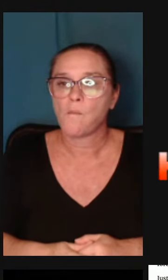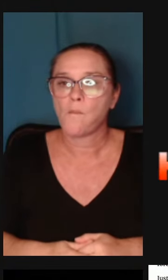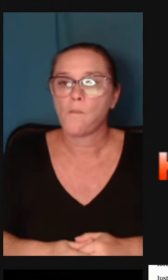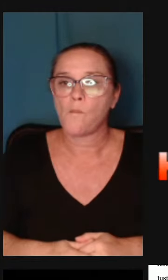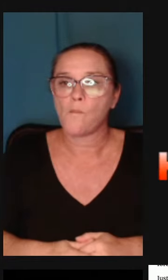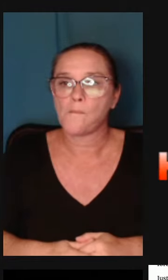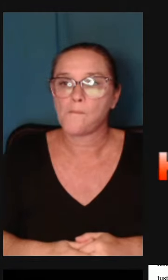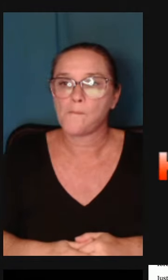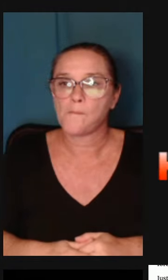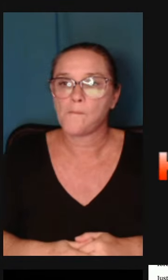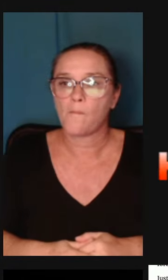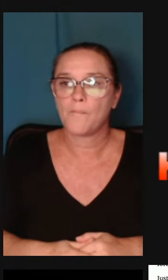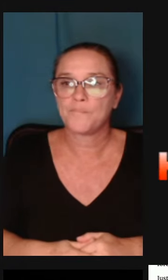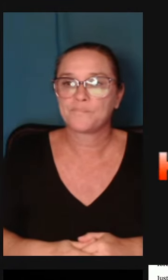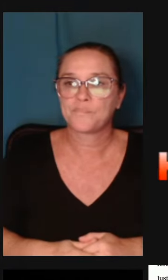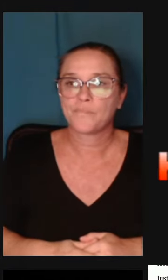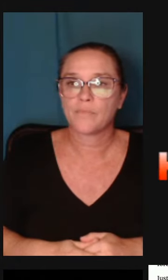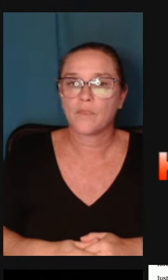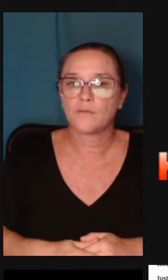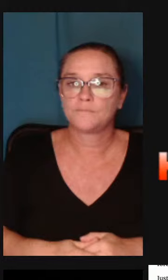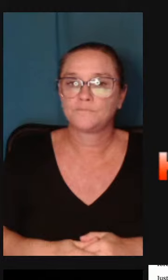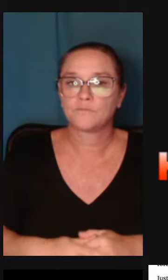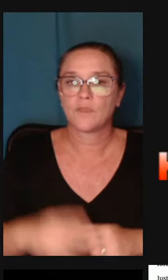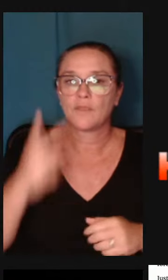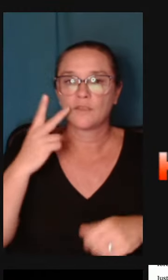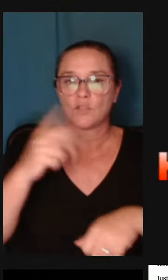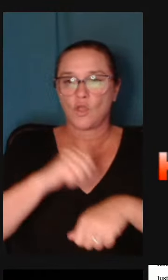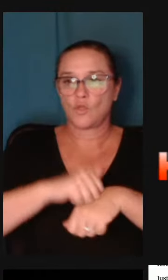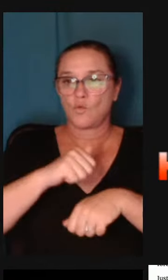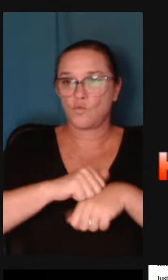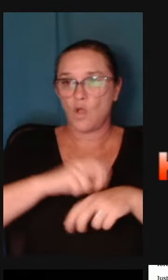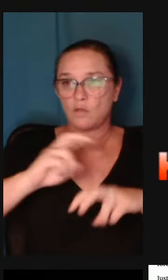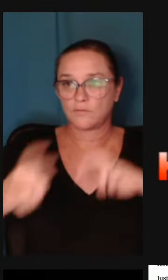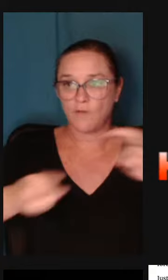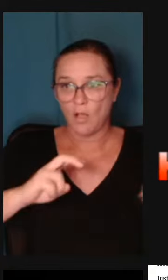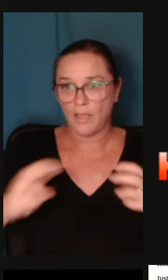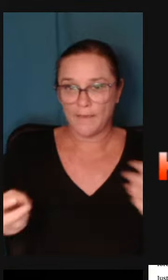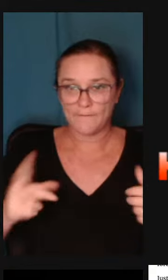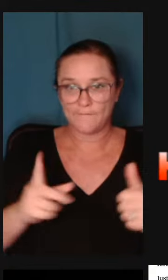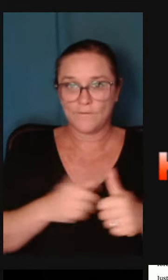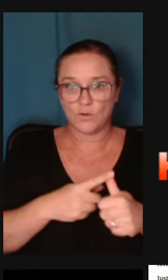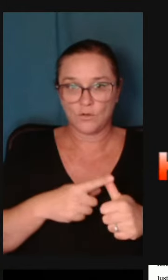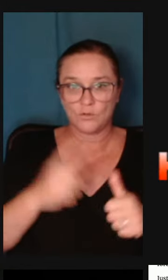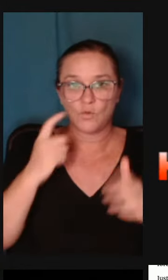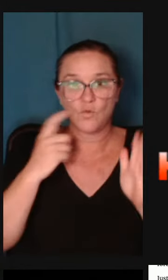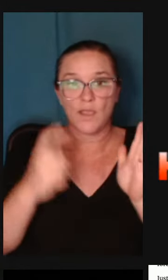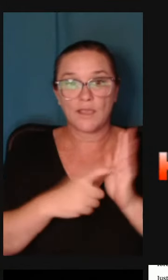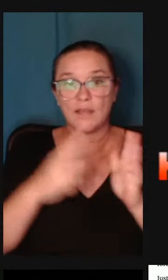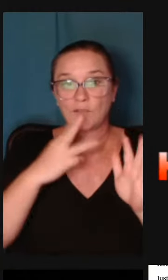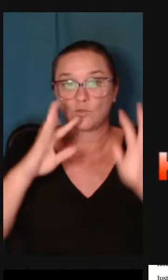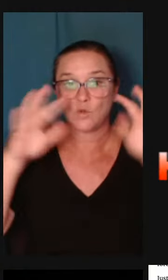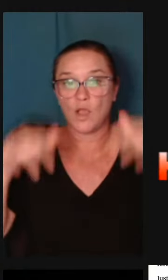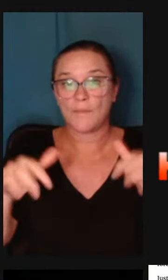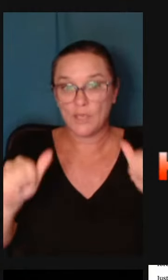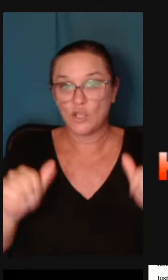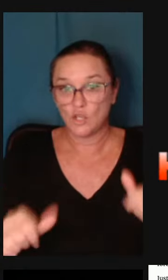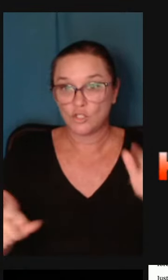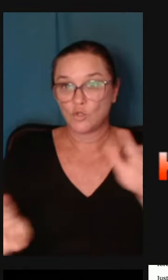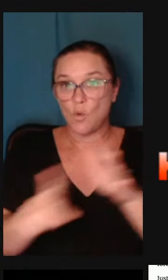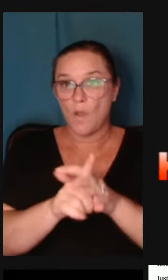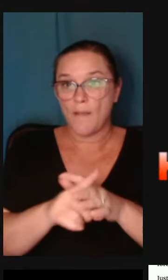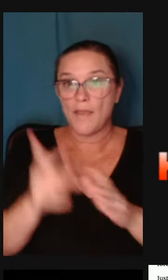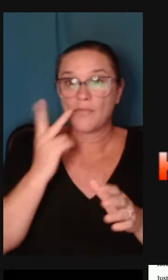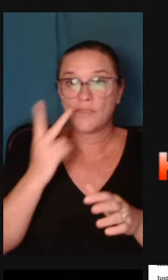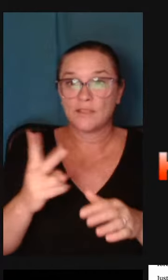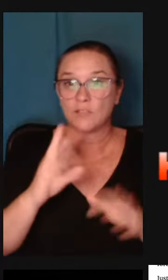They saw the rocks falling first, recognized a tsunami could come afterwards, saw the ocean